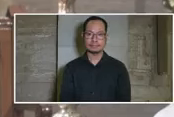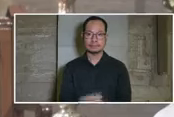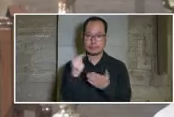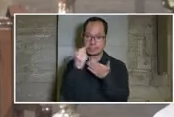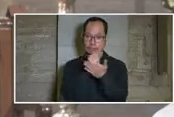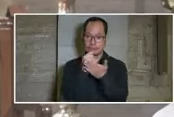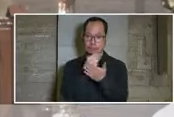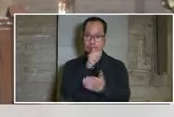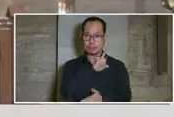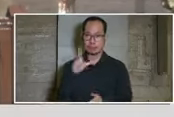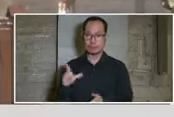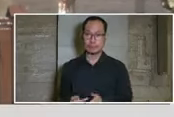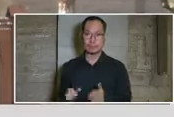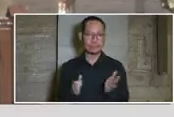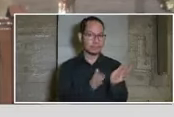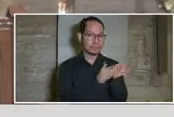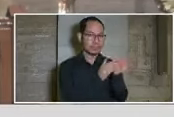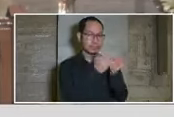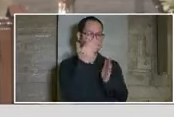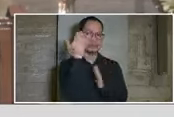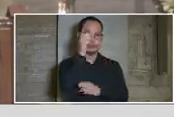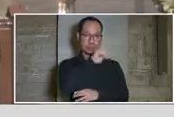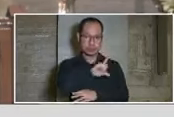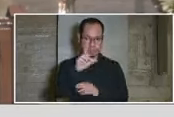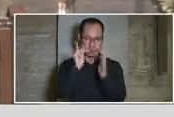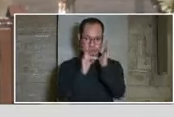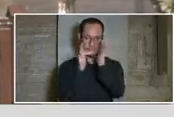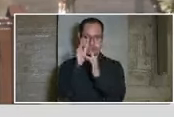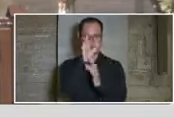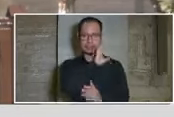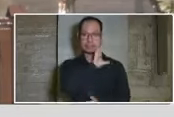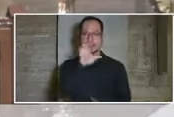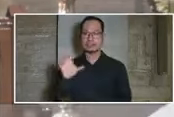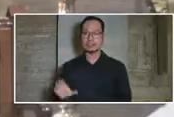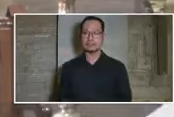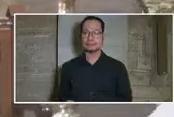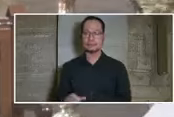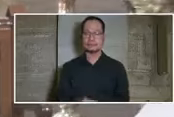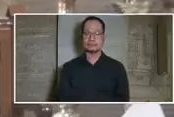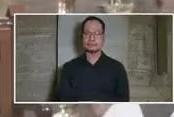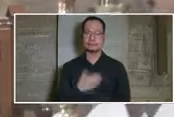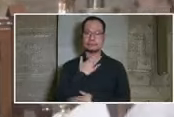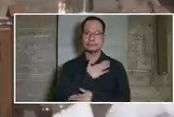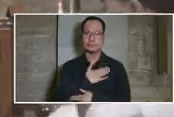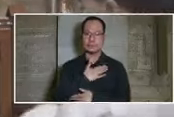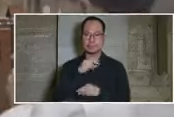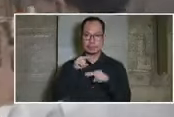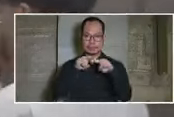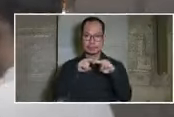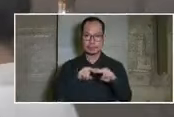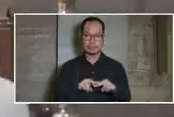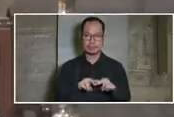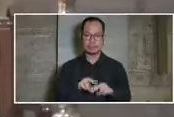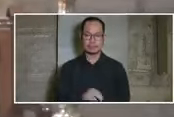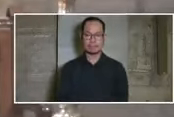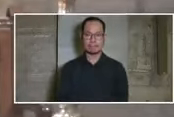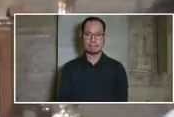The Gospel of the Lord. Praise to you, Lord Jesus Christ. Please be seated.